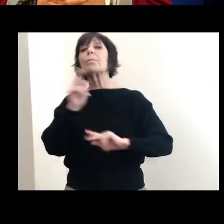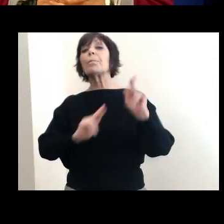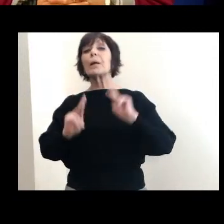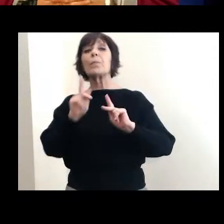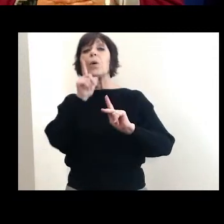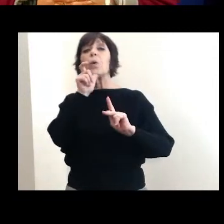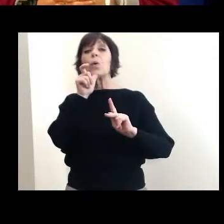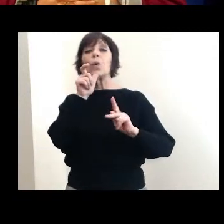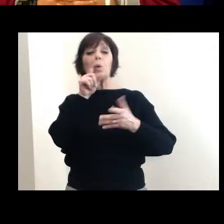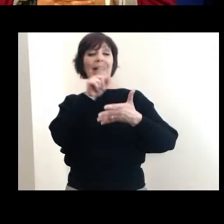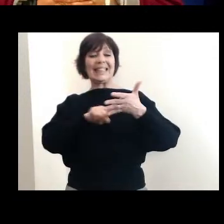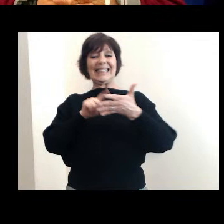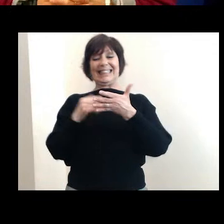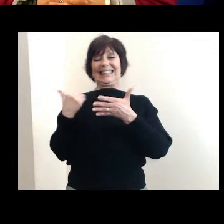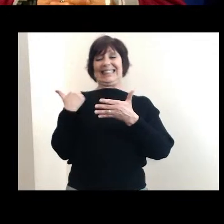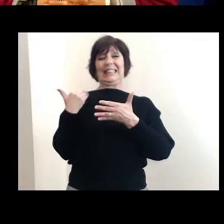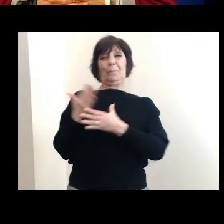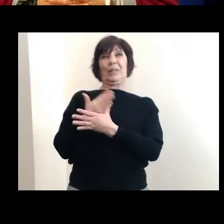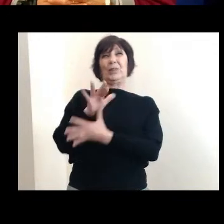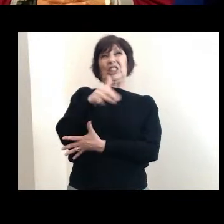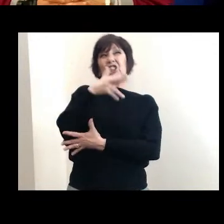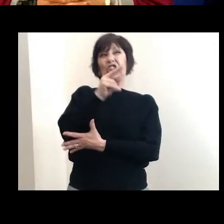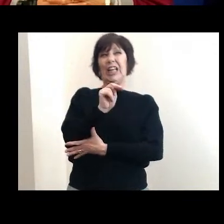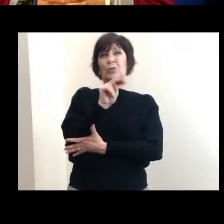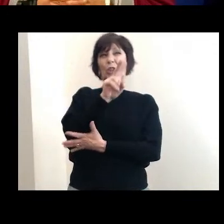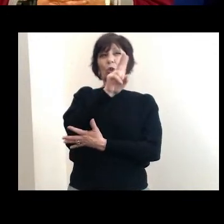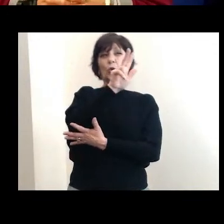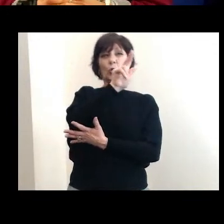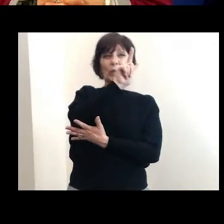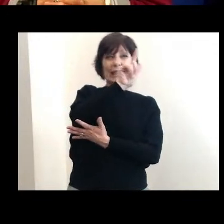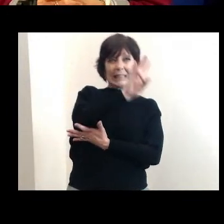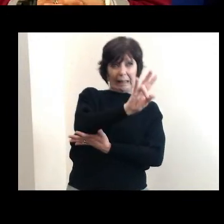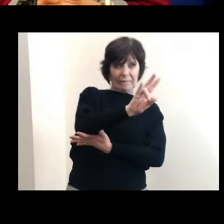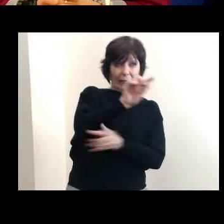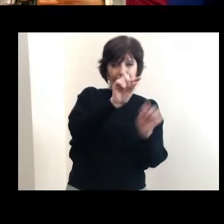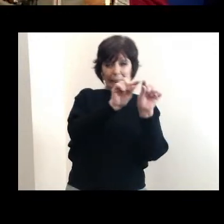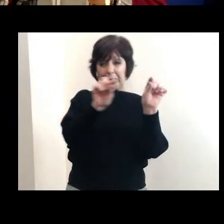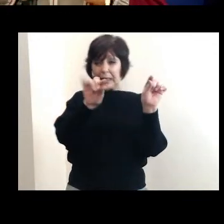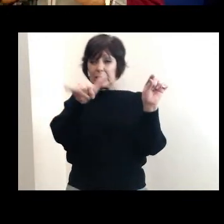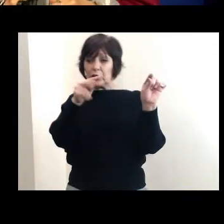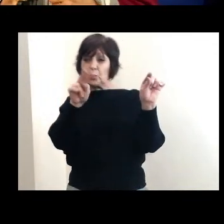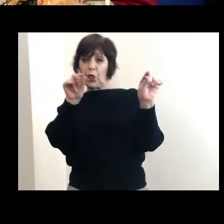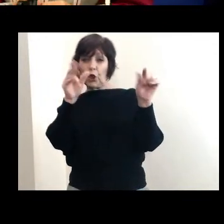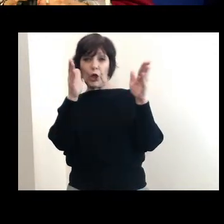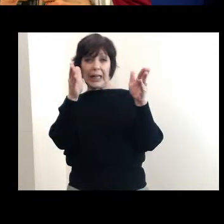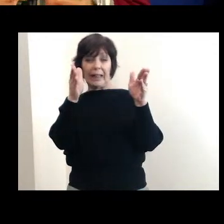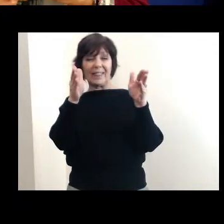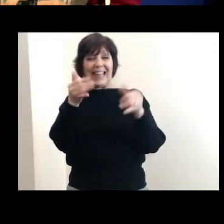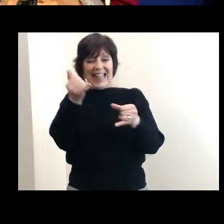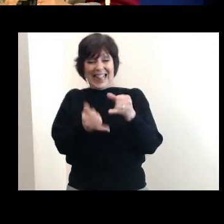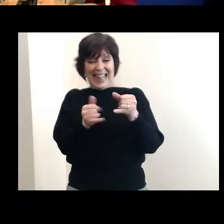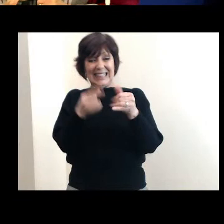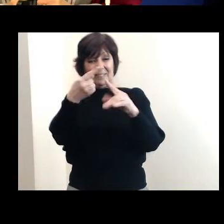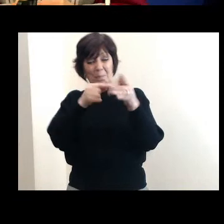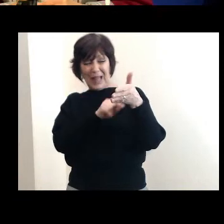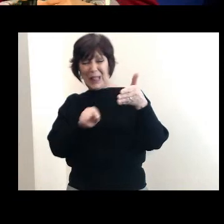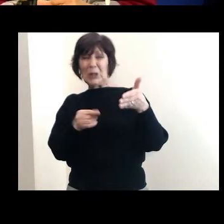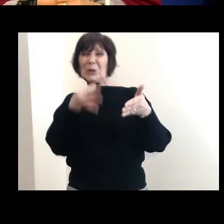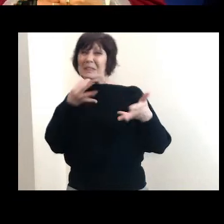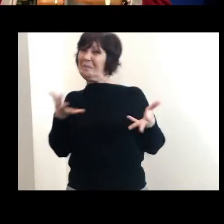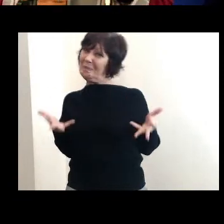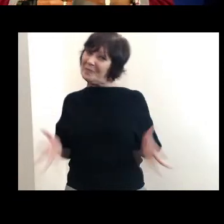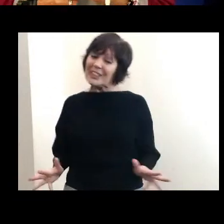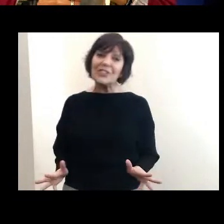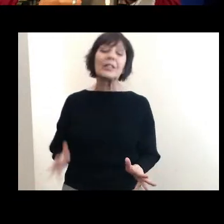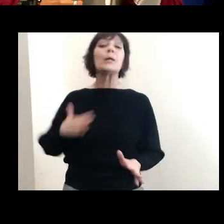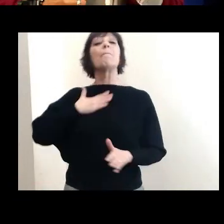who had canceled appointments between January 27th and January 30th. So that is the end of the month. We are almost there.